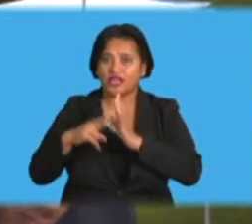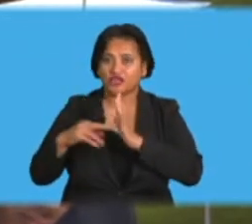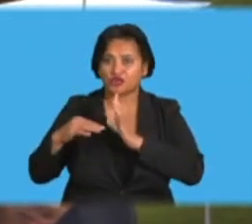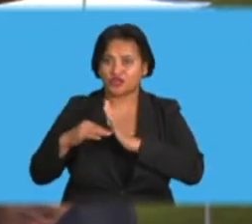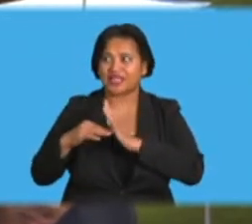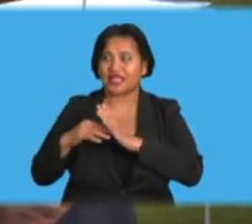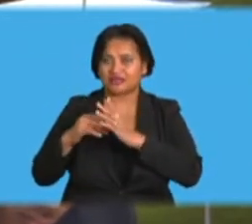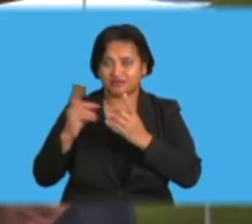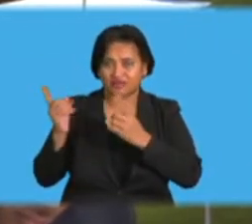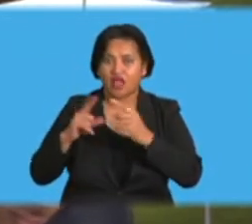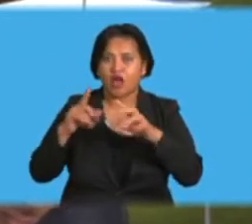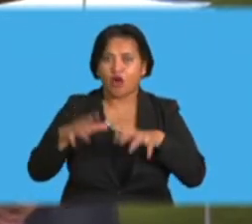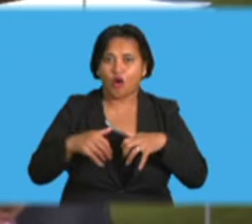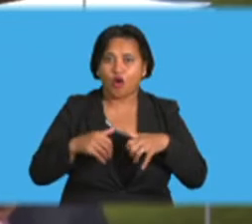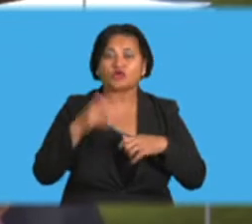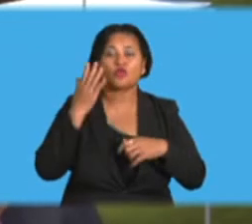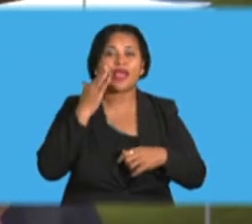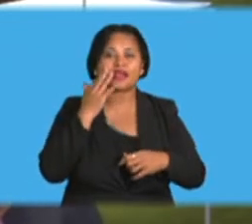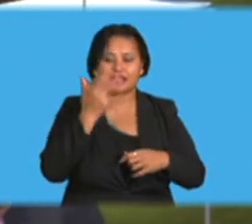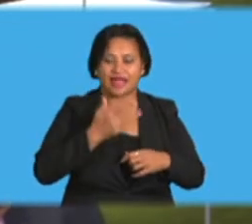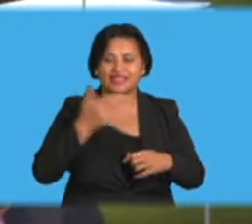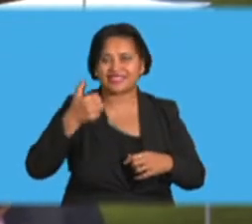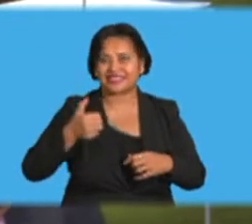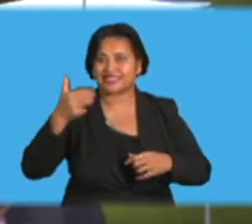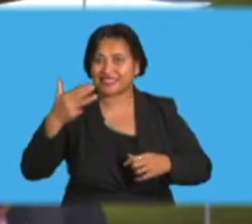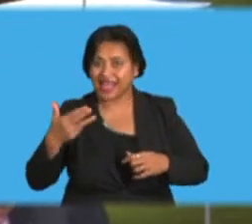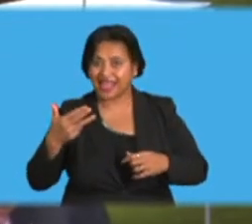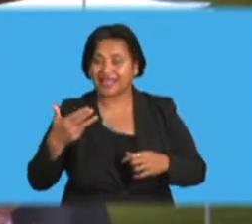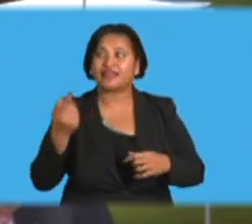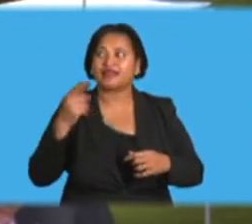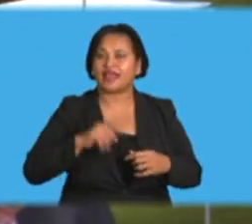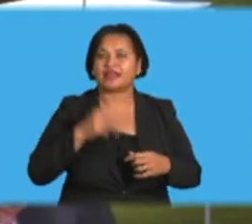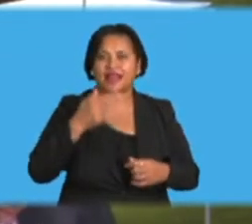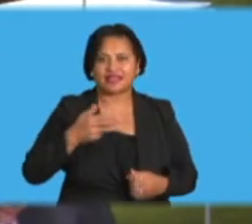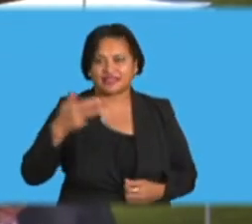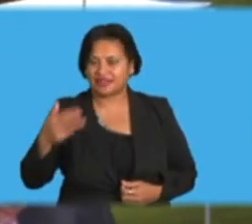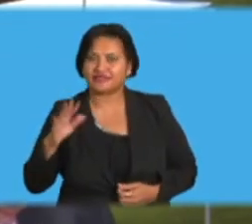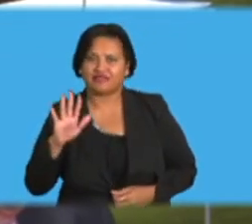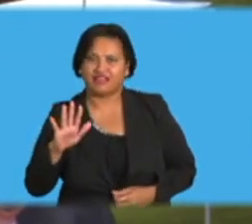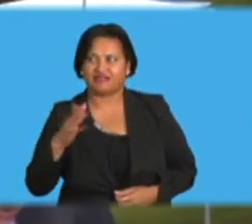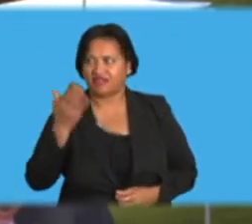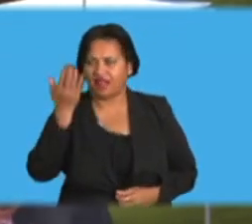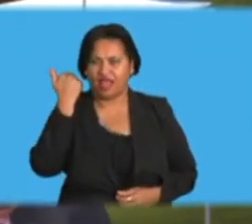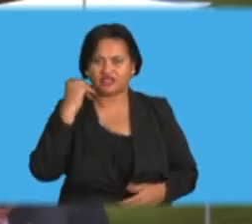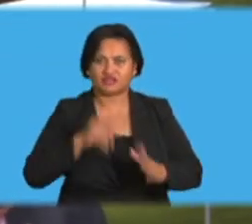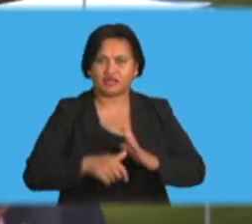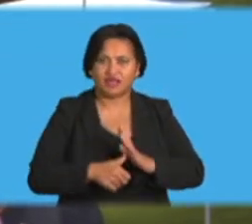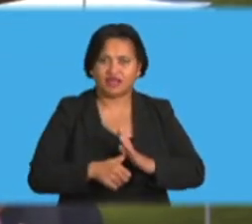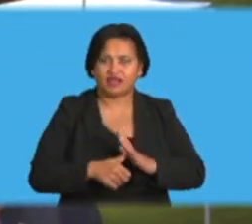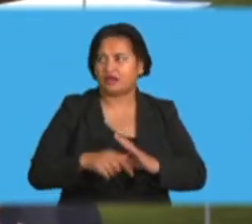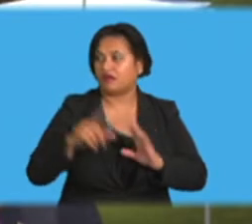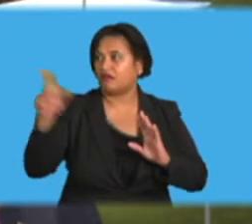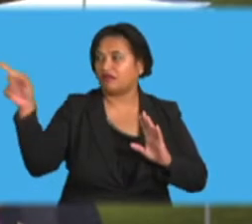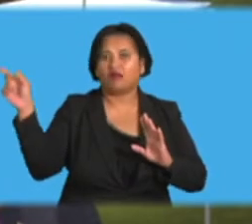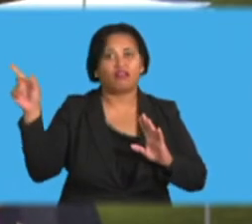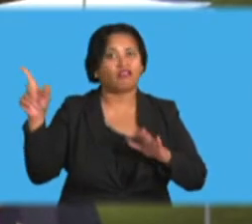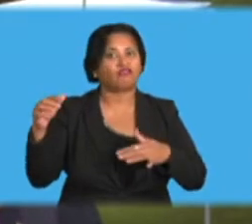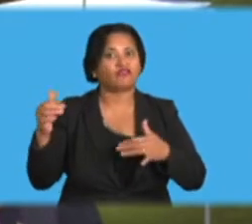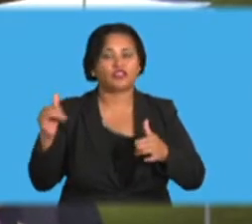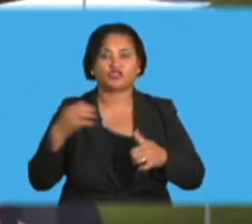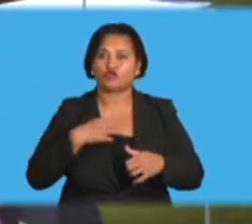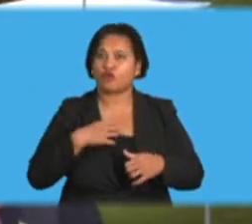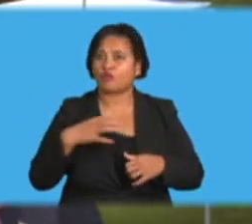respectively in 1969 and 1995, Madam Speaker. However, apart from the fact that no ADB annual